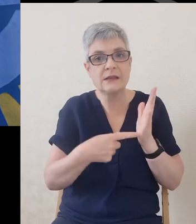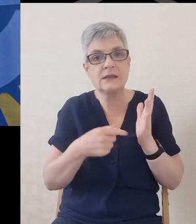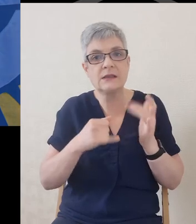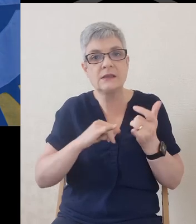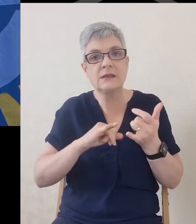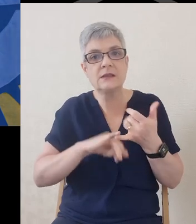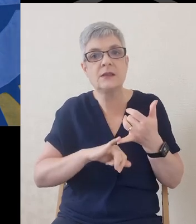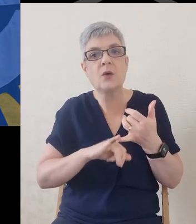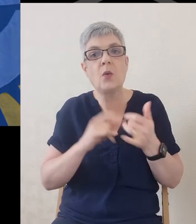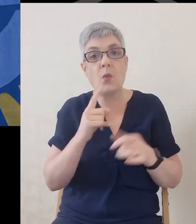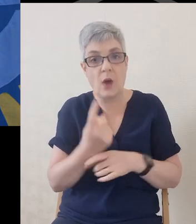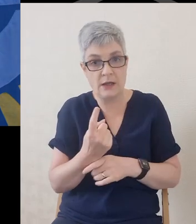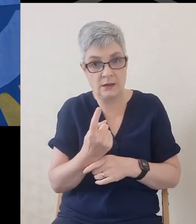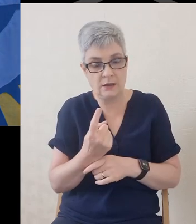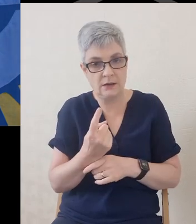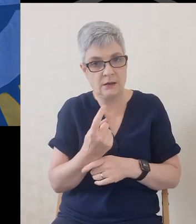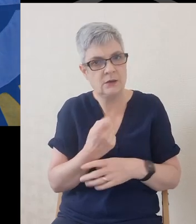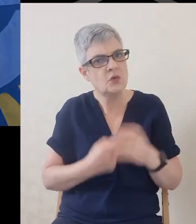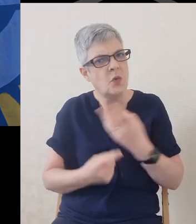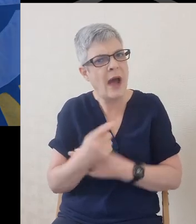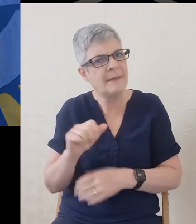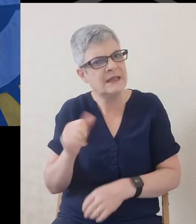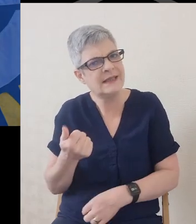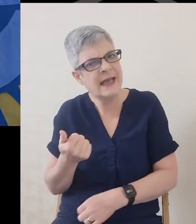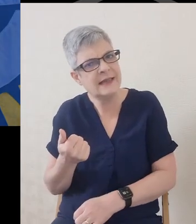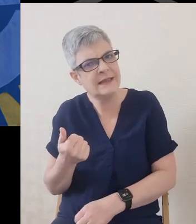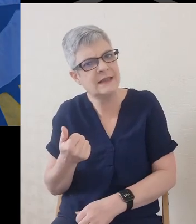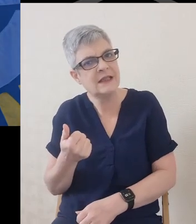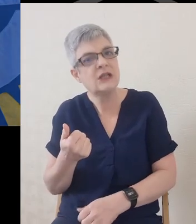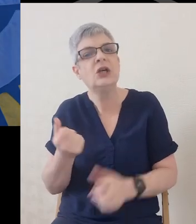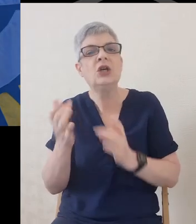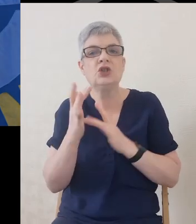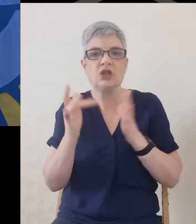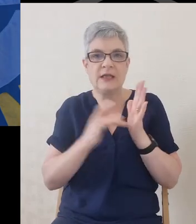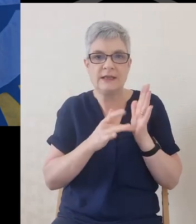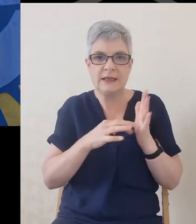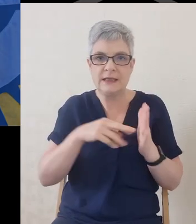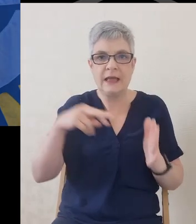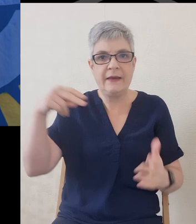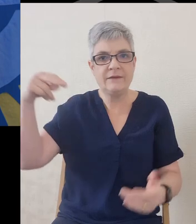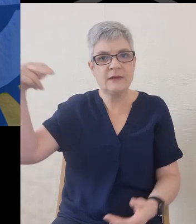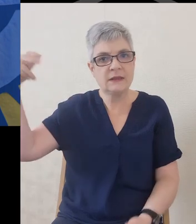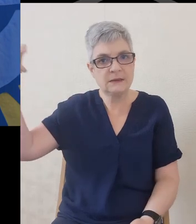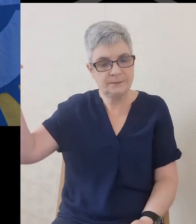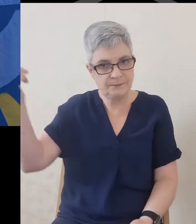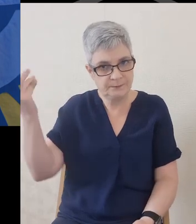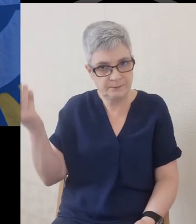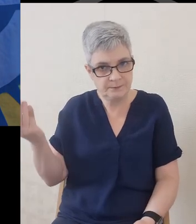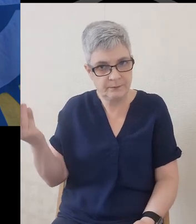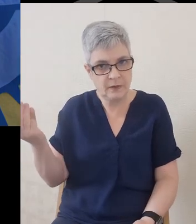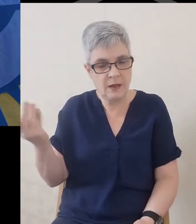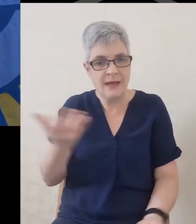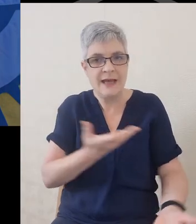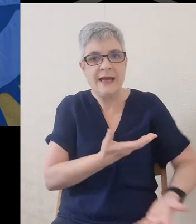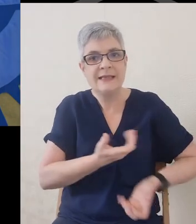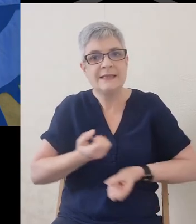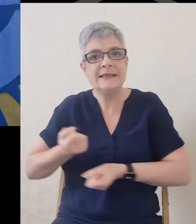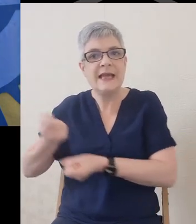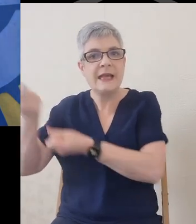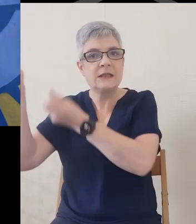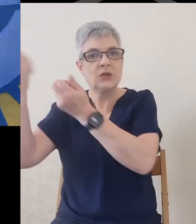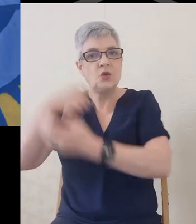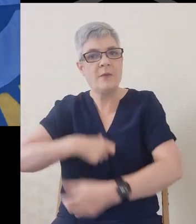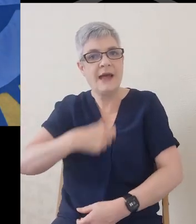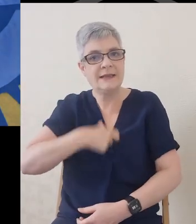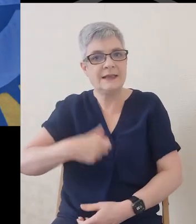1. What happens next is that Jesus leaves from them. He takes his